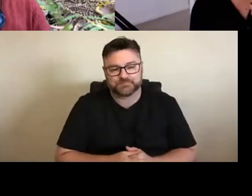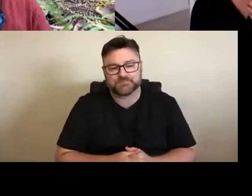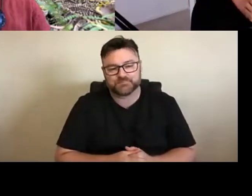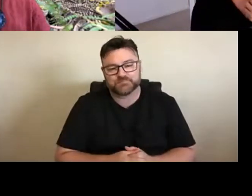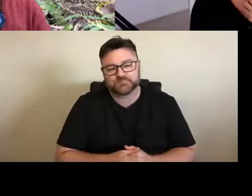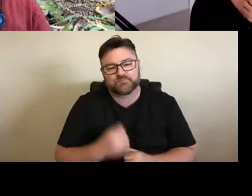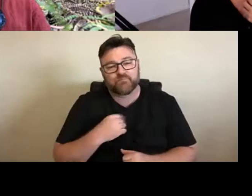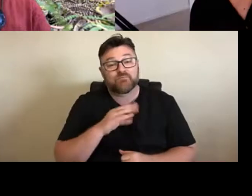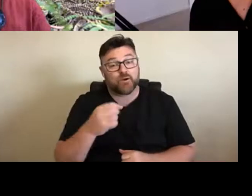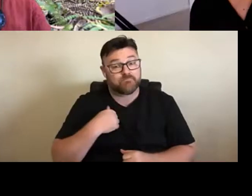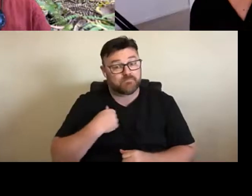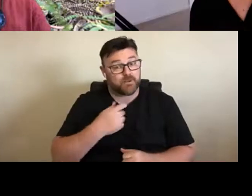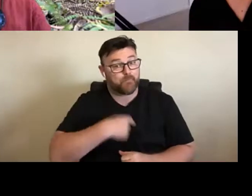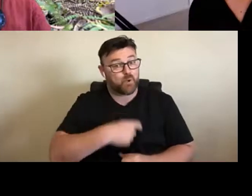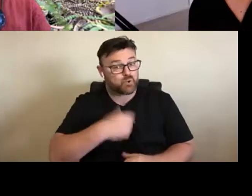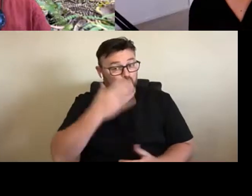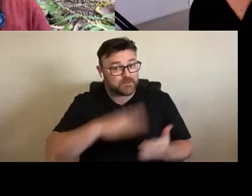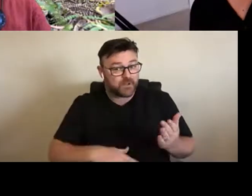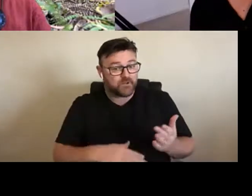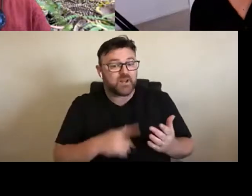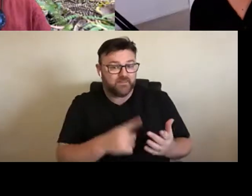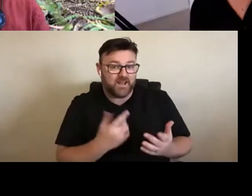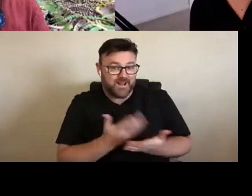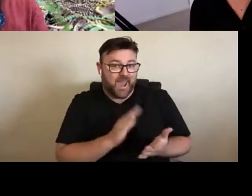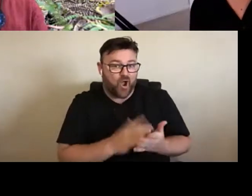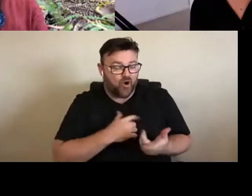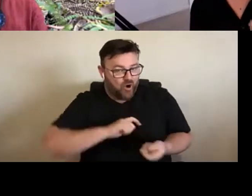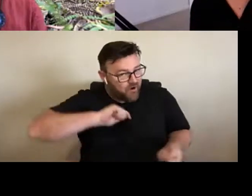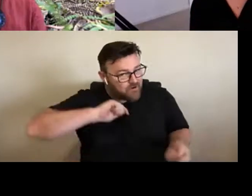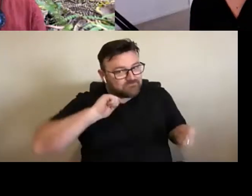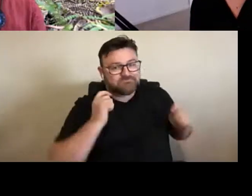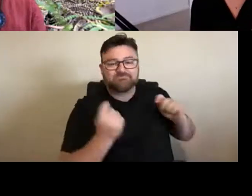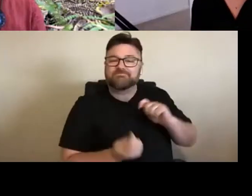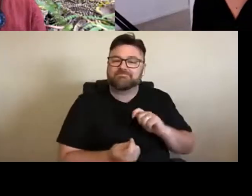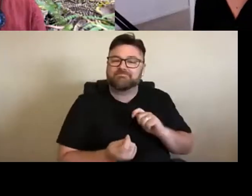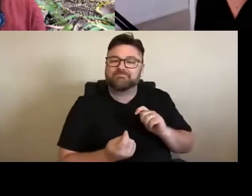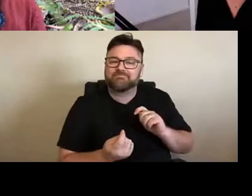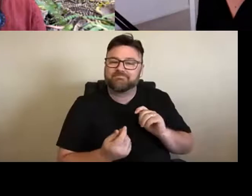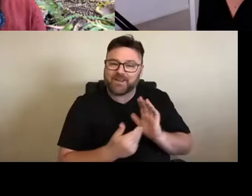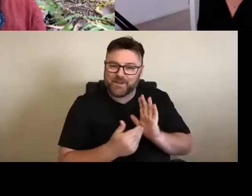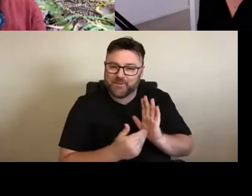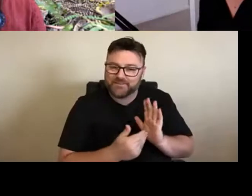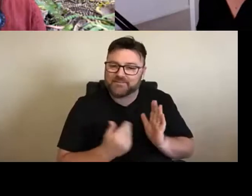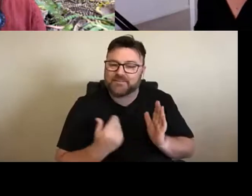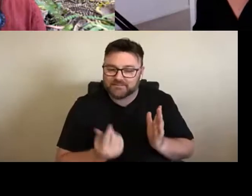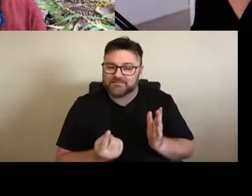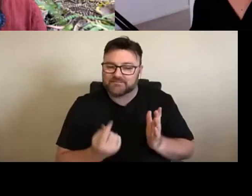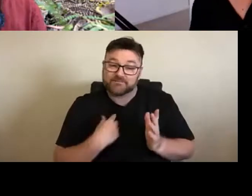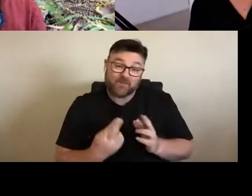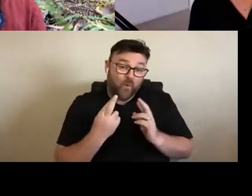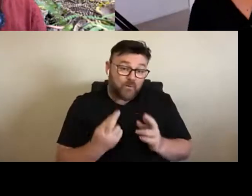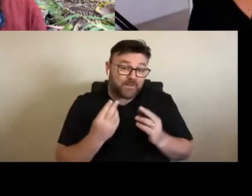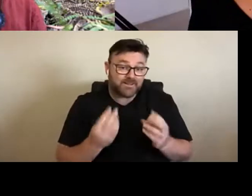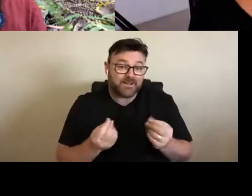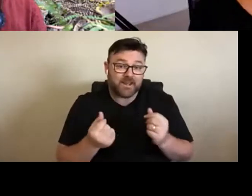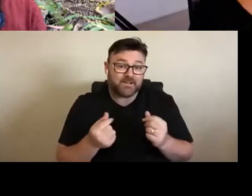my personal experience, because that is the transformation that I am experiencing, and I'm hoping that that is something that